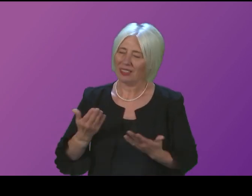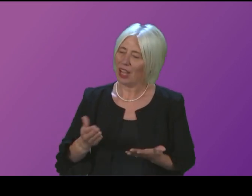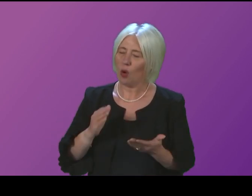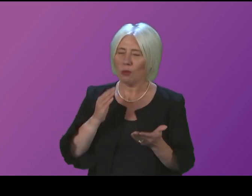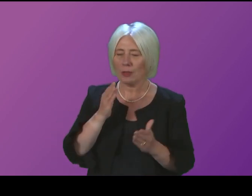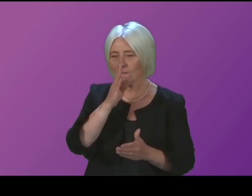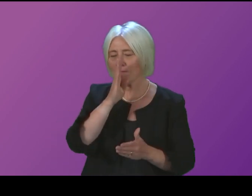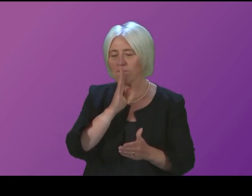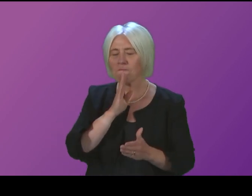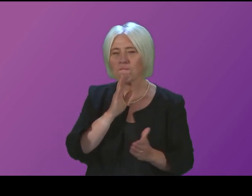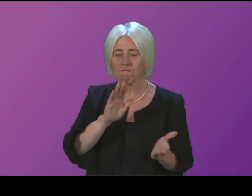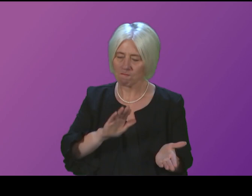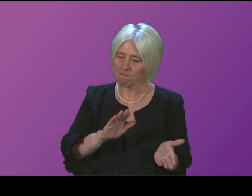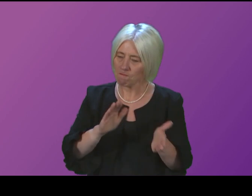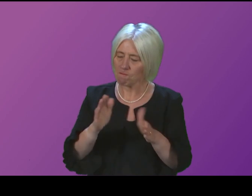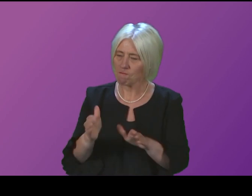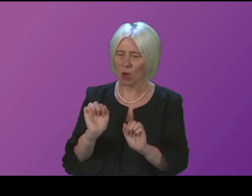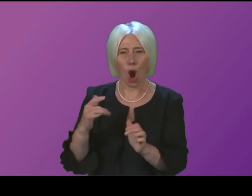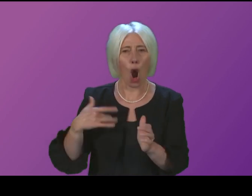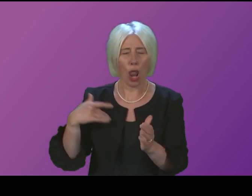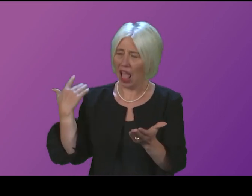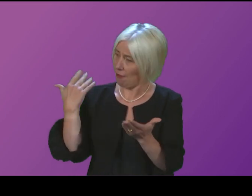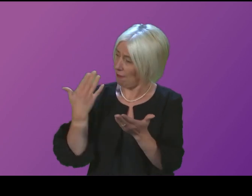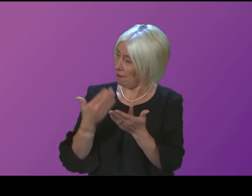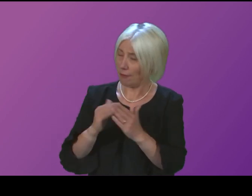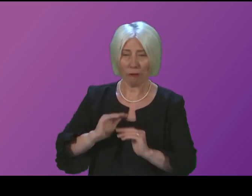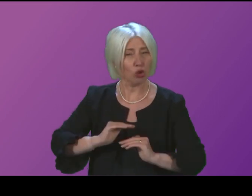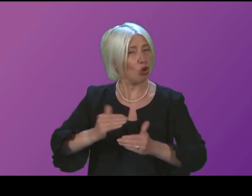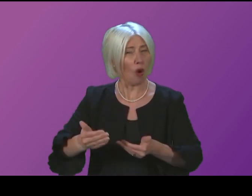end of a life of incomparable service.